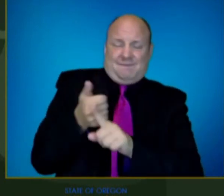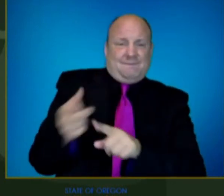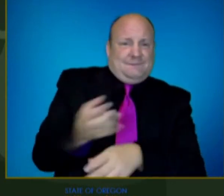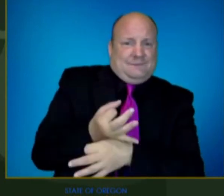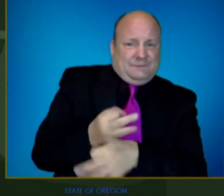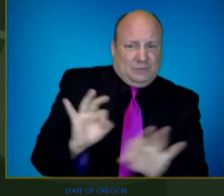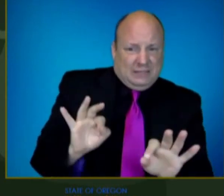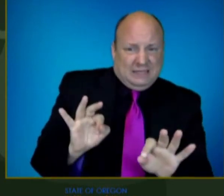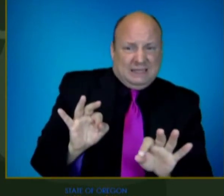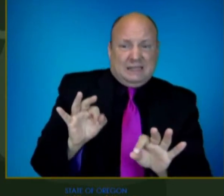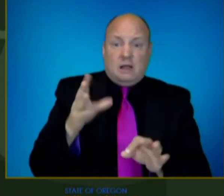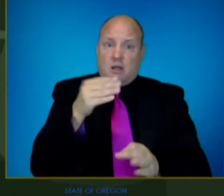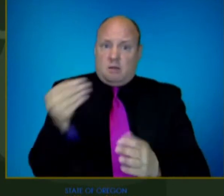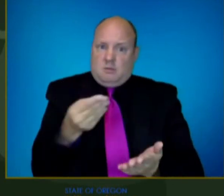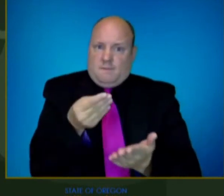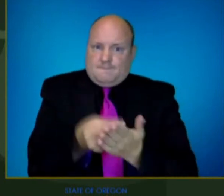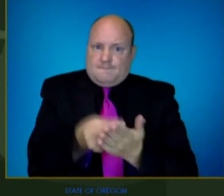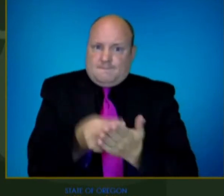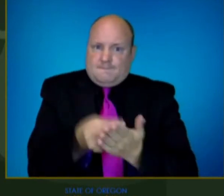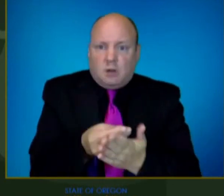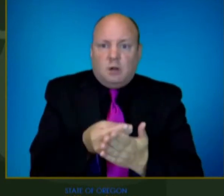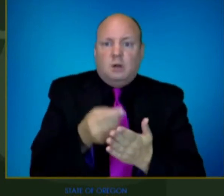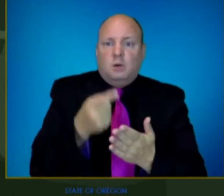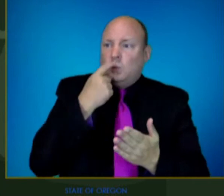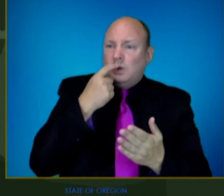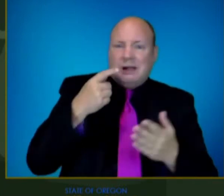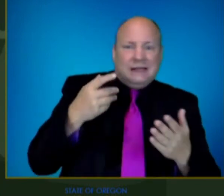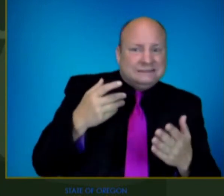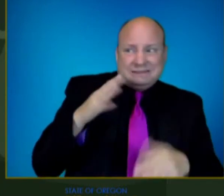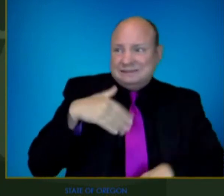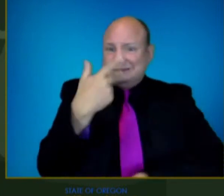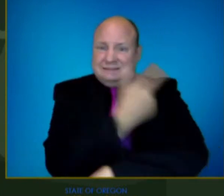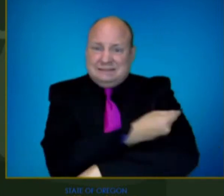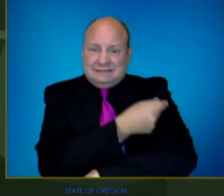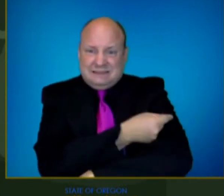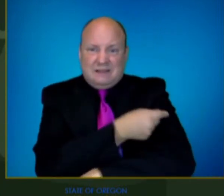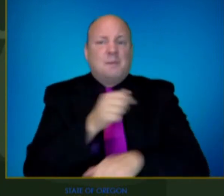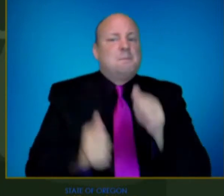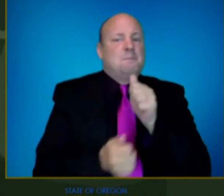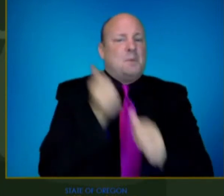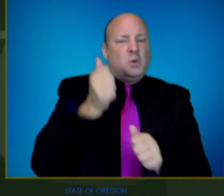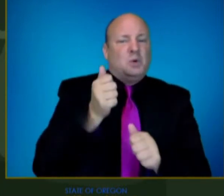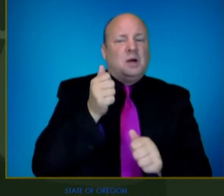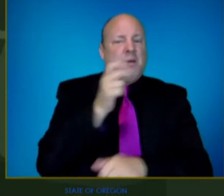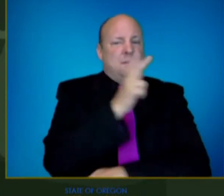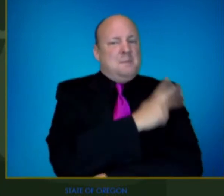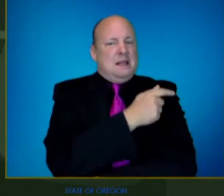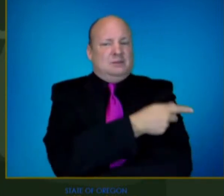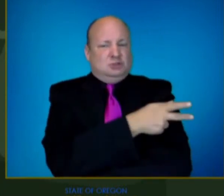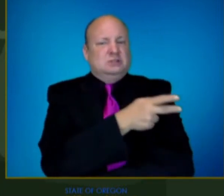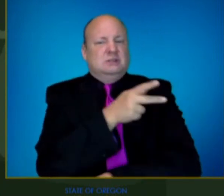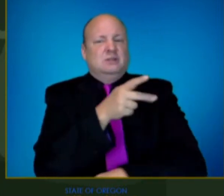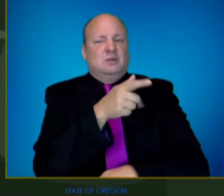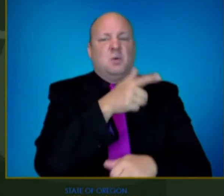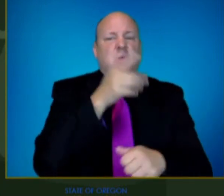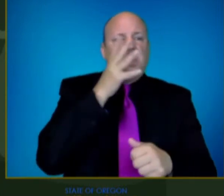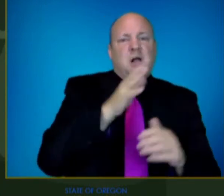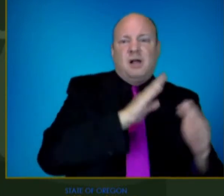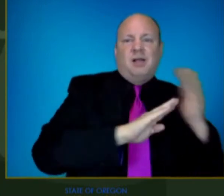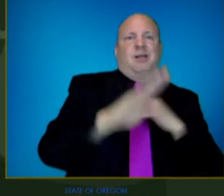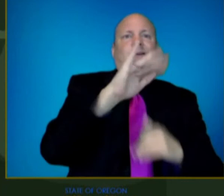that unvaccinated Oregonians are the majority of patients in our ICUs.